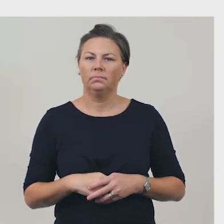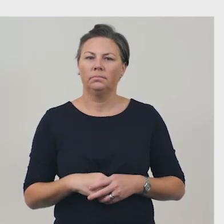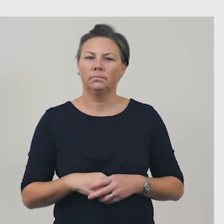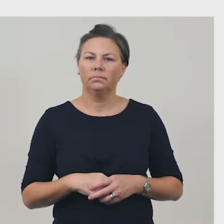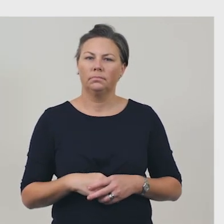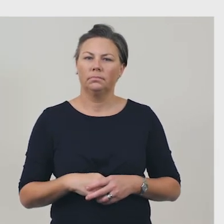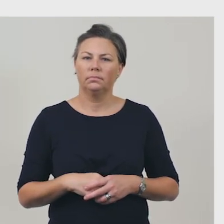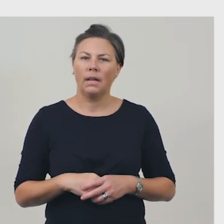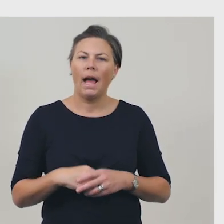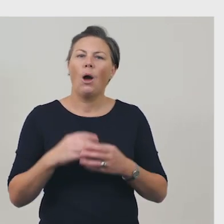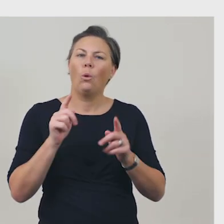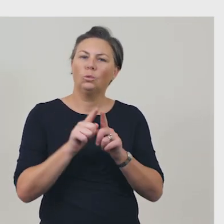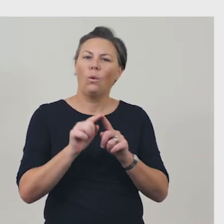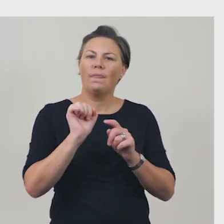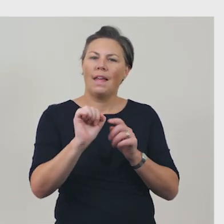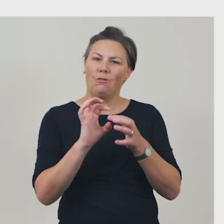examples of this in the text?